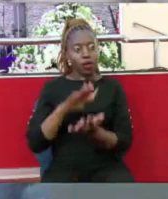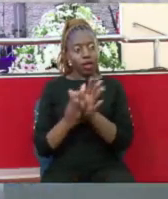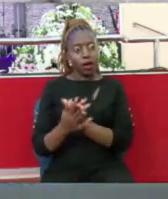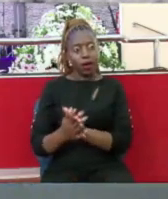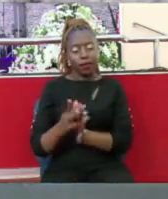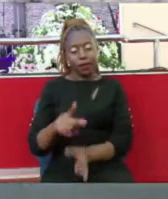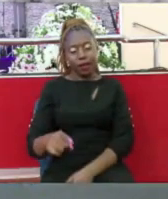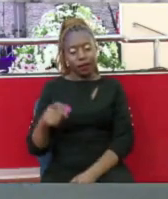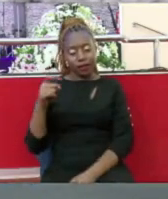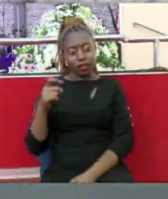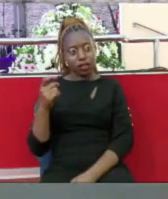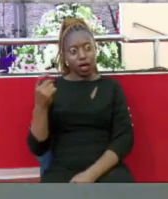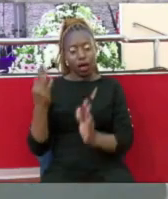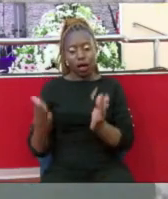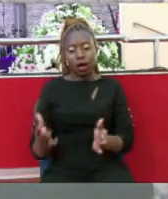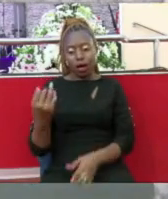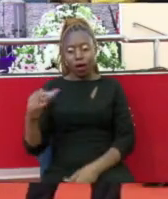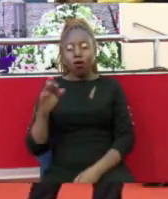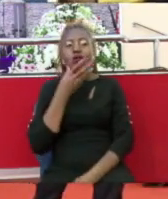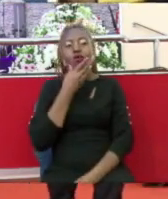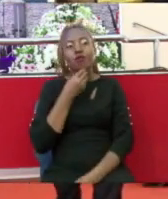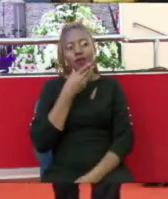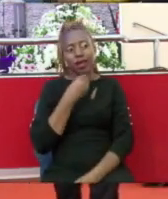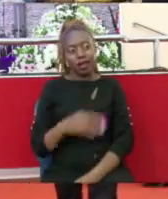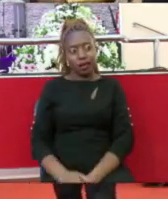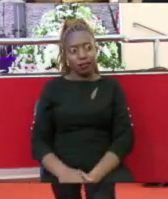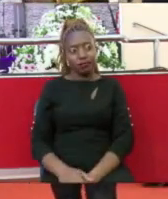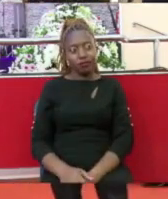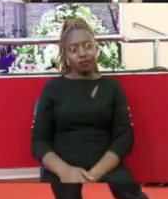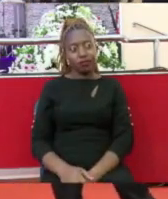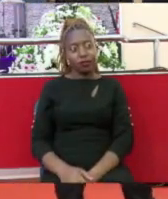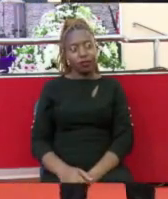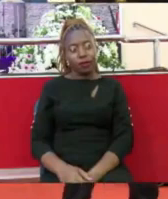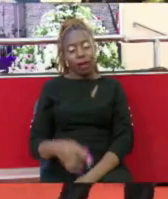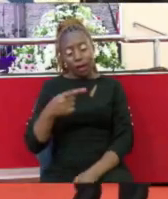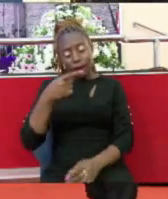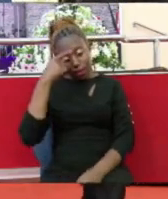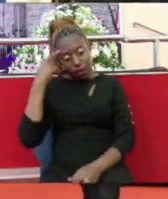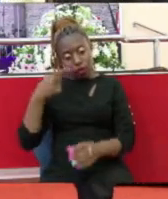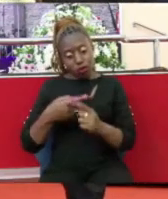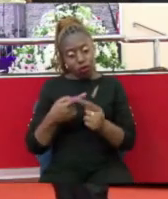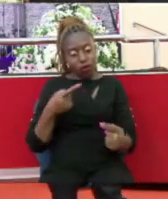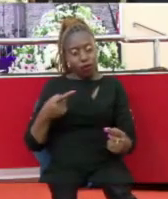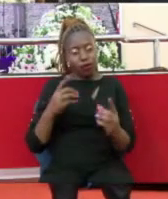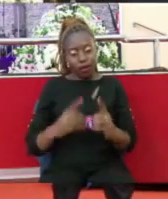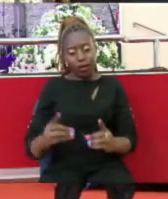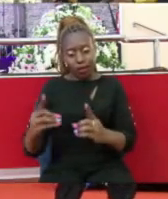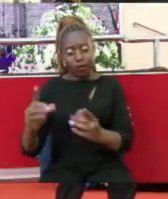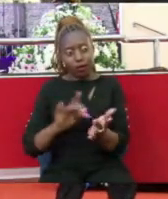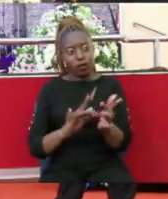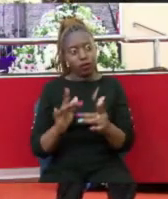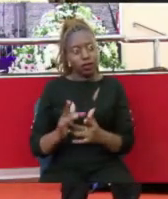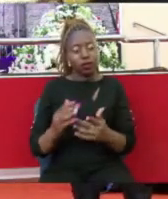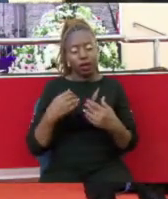disciples. Unaona kati ya wanafunzi 11. We have billions of people. Tuna mabilioni ya watu. Because there was multiplication. Kwa sababu kulikuwa